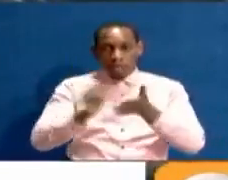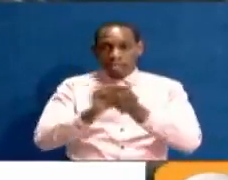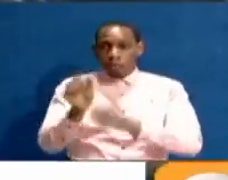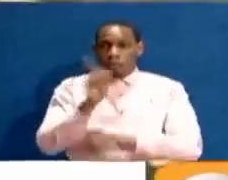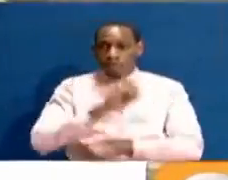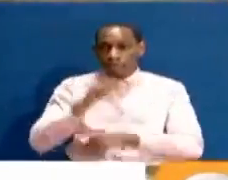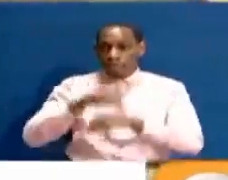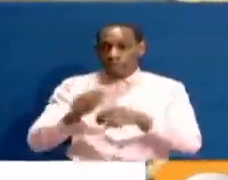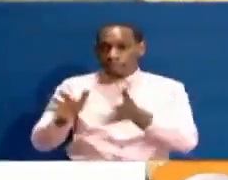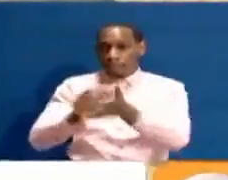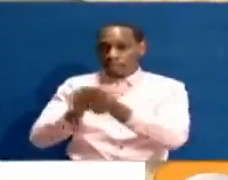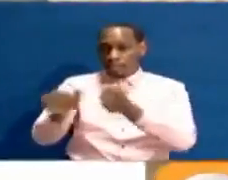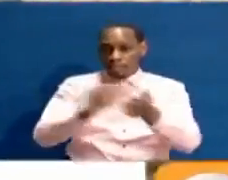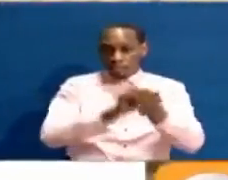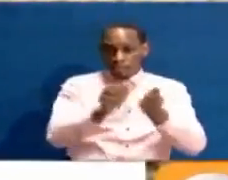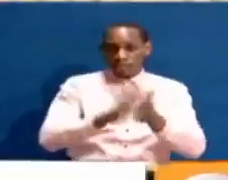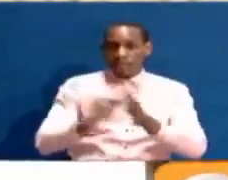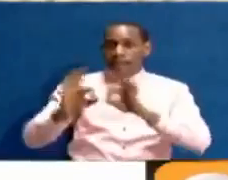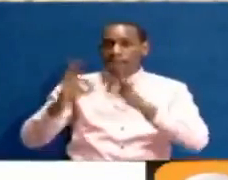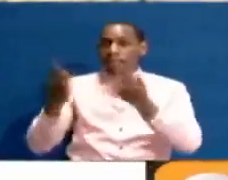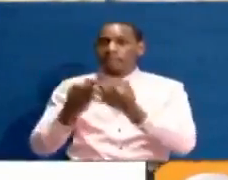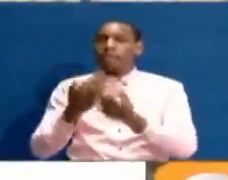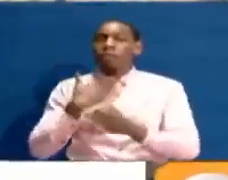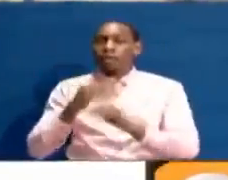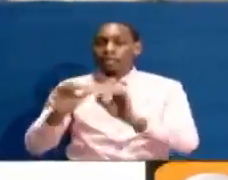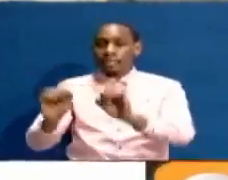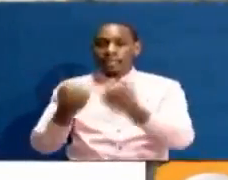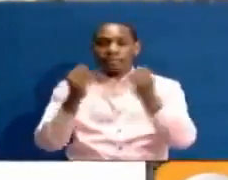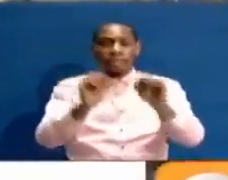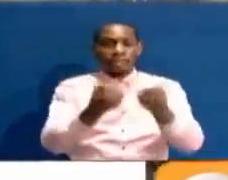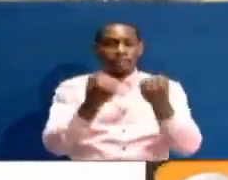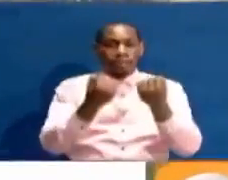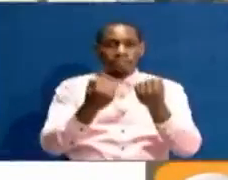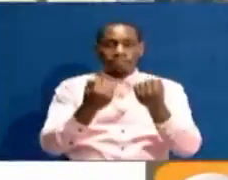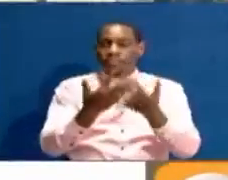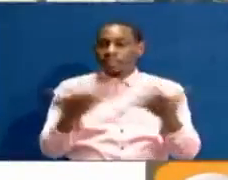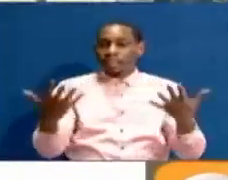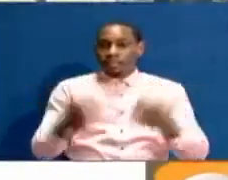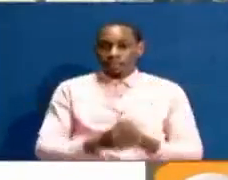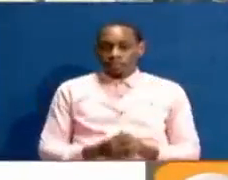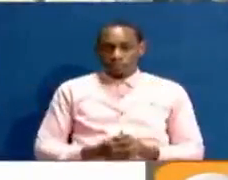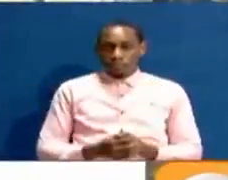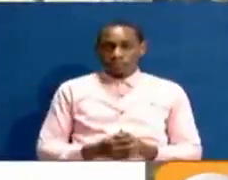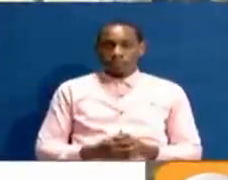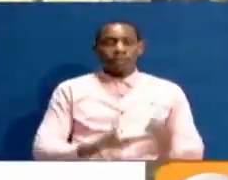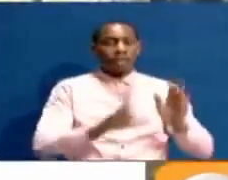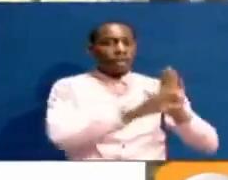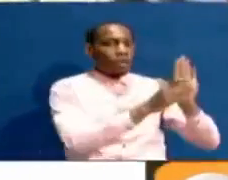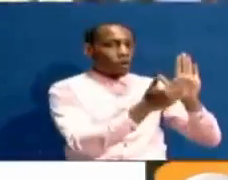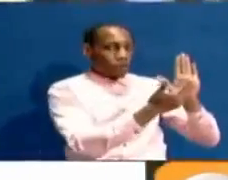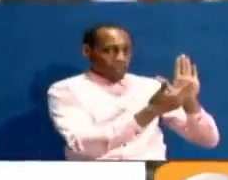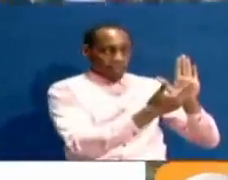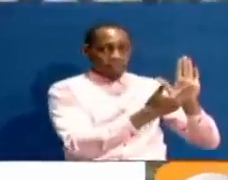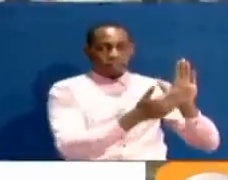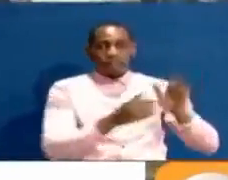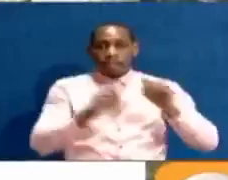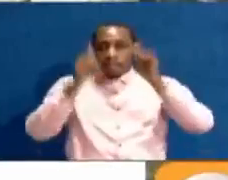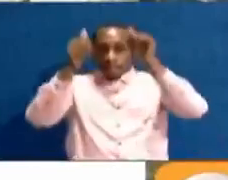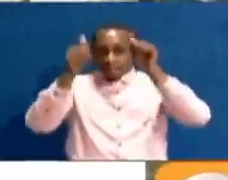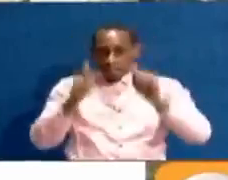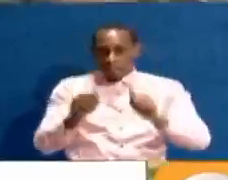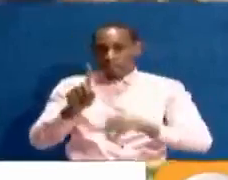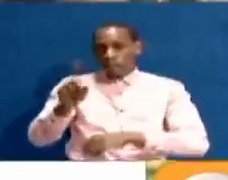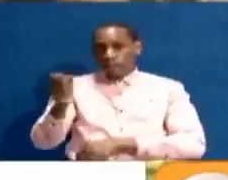destroyed during the demolition, with families trying to salvage some of their belongings. Sheria iko. Napatia mtu notice hata